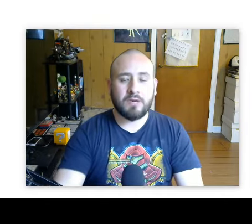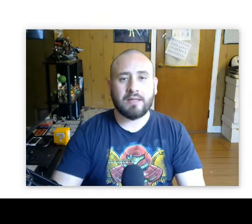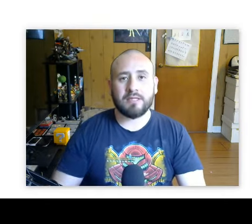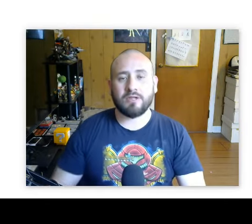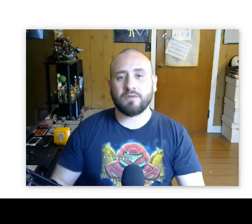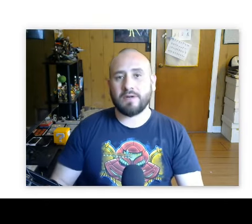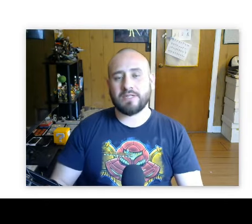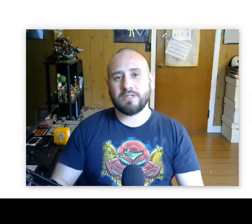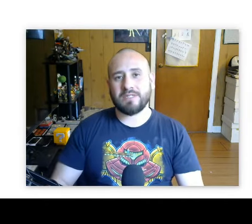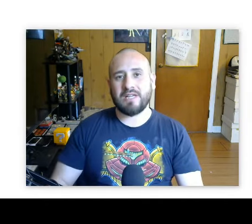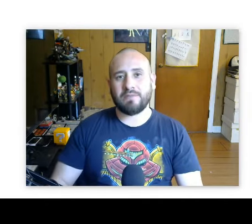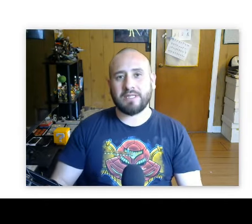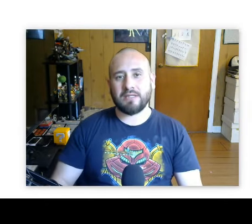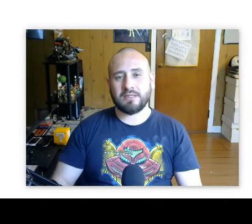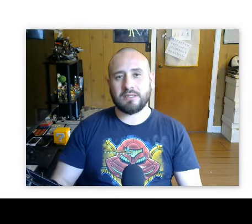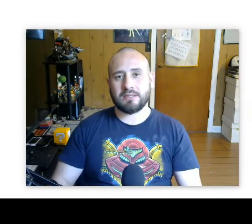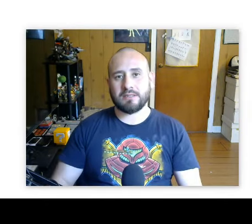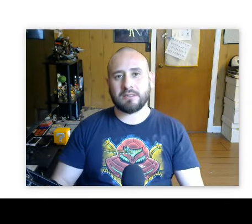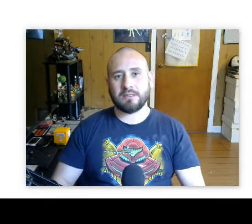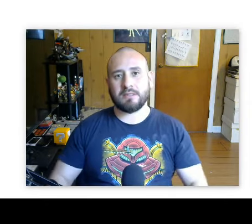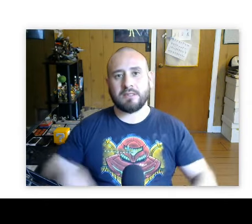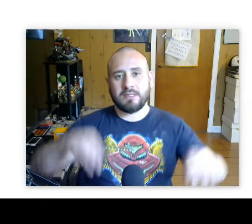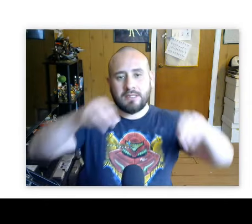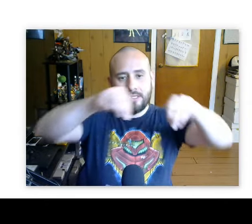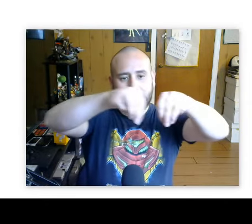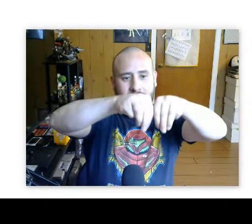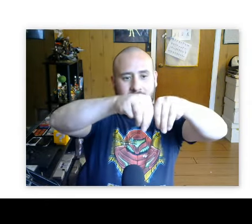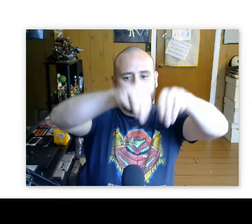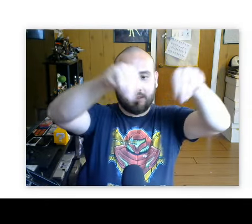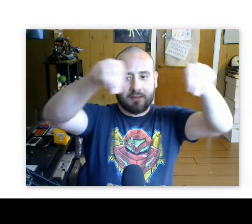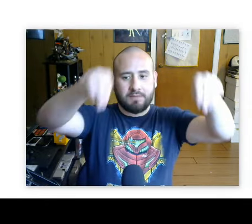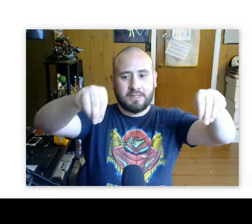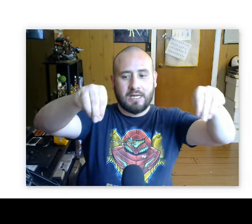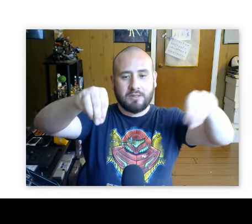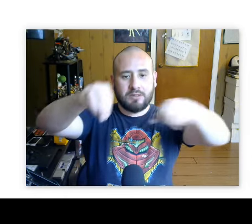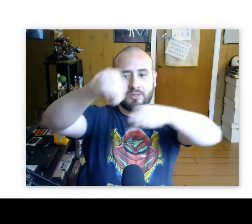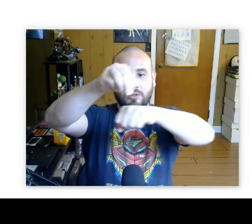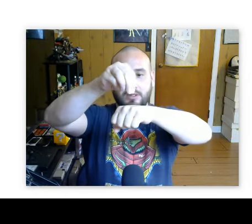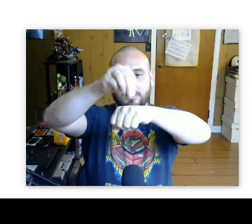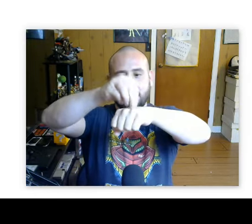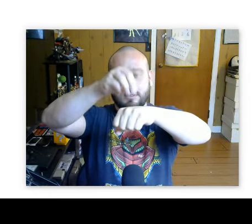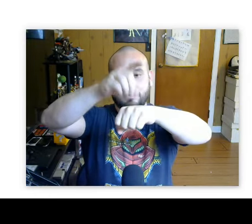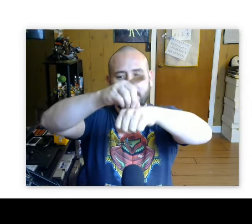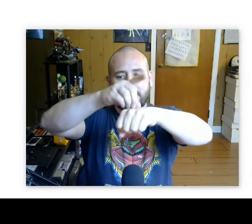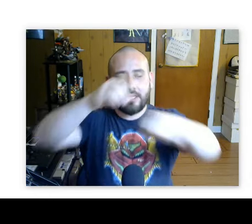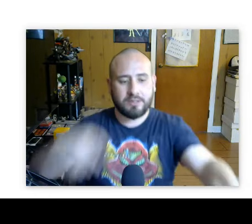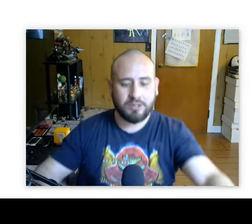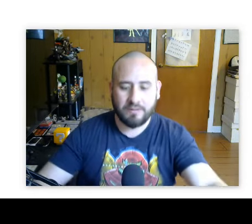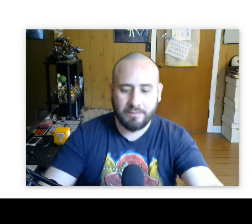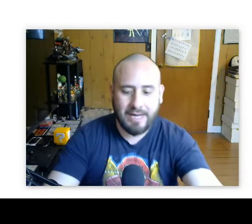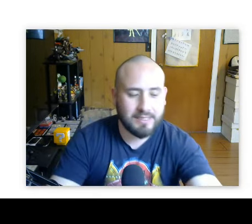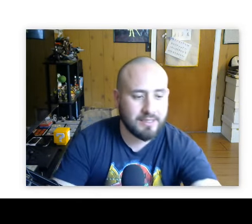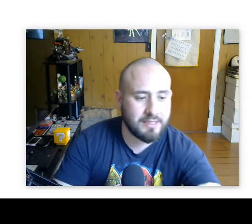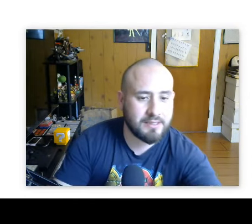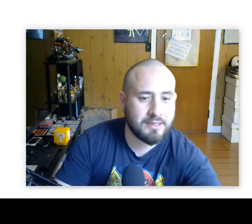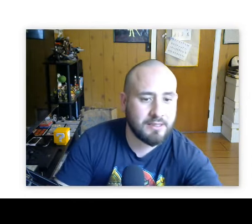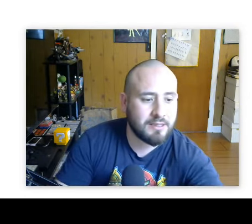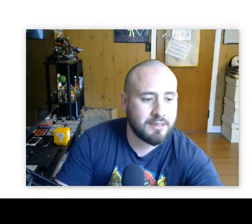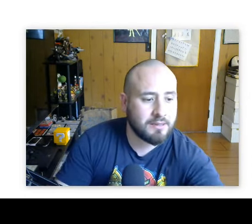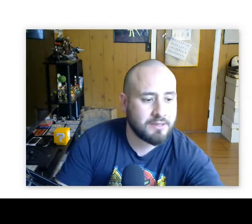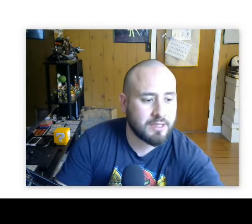All right, let's go from restaurants. What's time for McDonald's? Either McDonald's or McDonald's. You should have been practicing